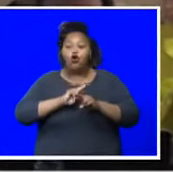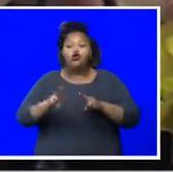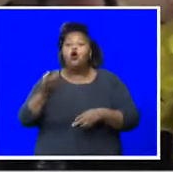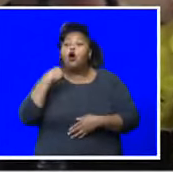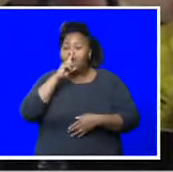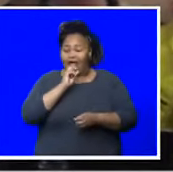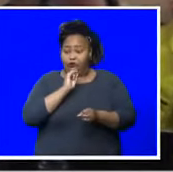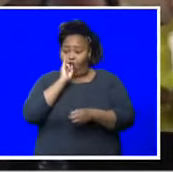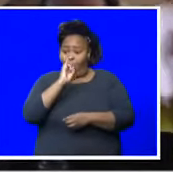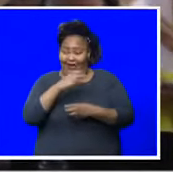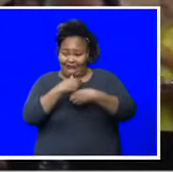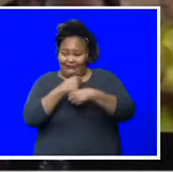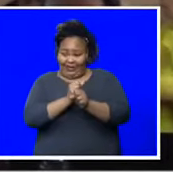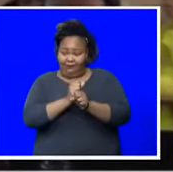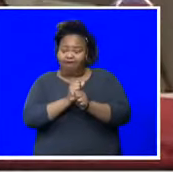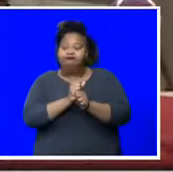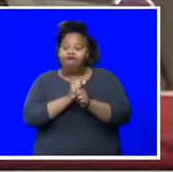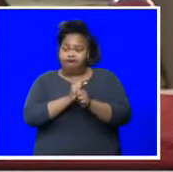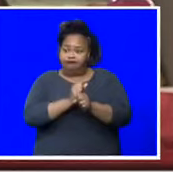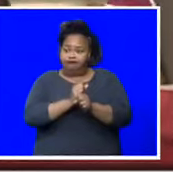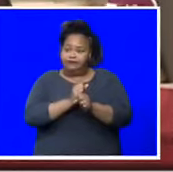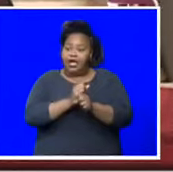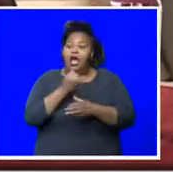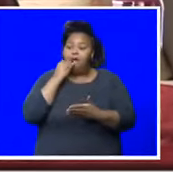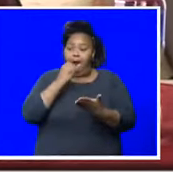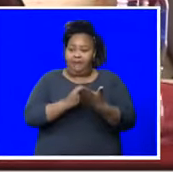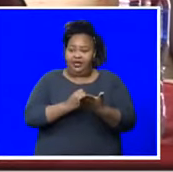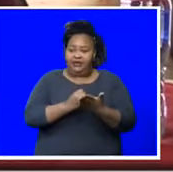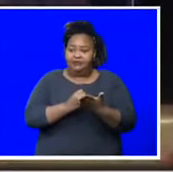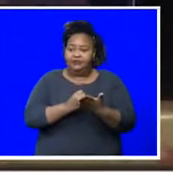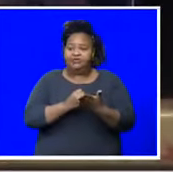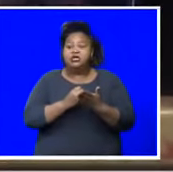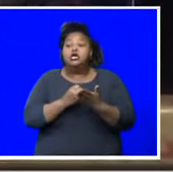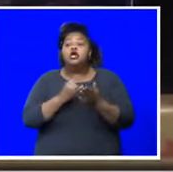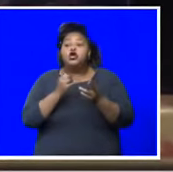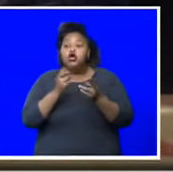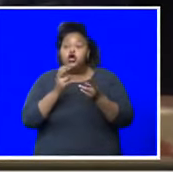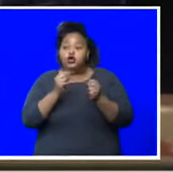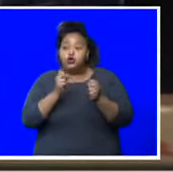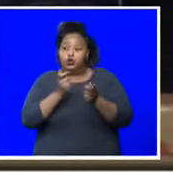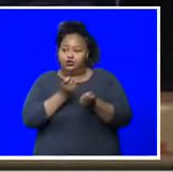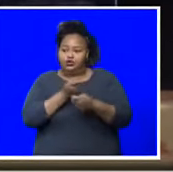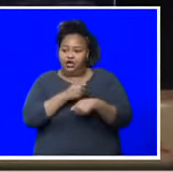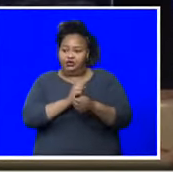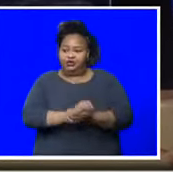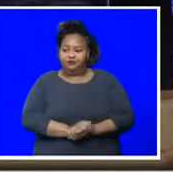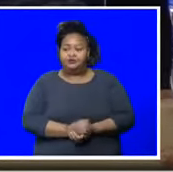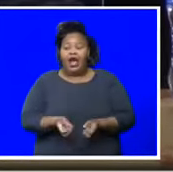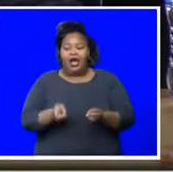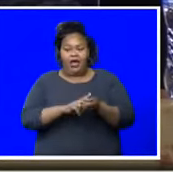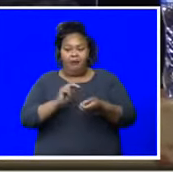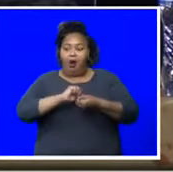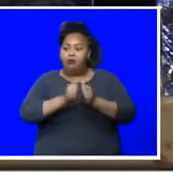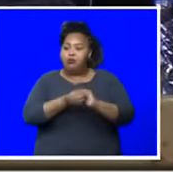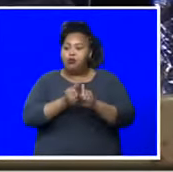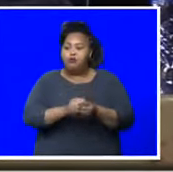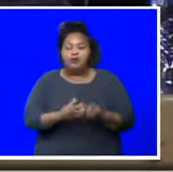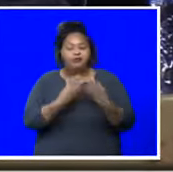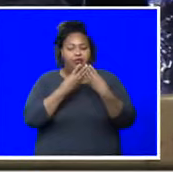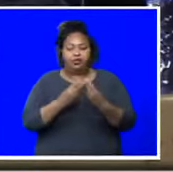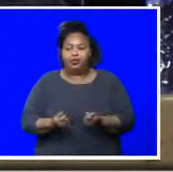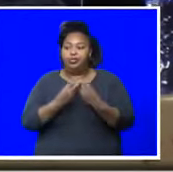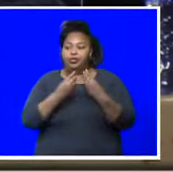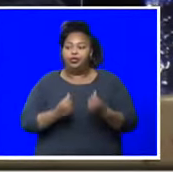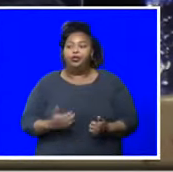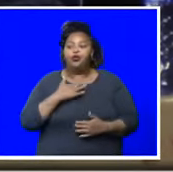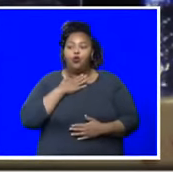yithile imithetho ihlose kususa imicabo lekhona lefaka bosomabhizinisi emanti emadolweni basenda ibhizinisi. Kune bill